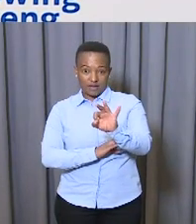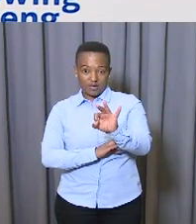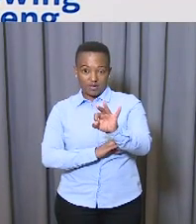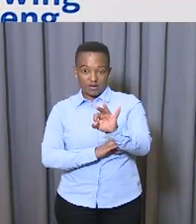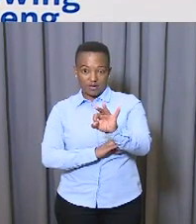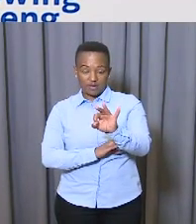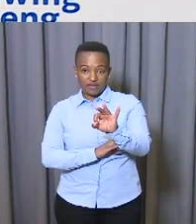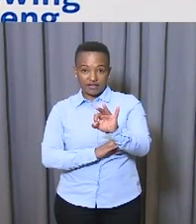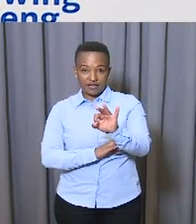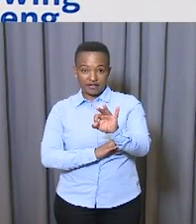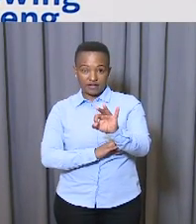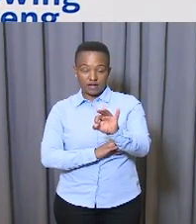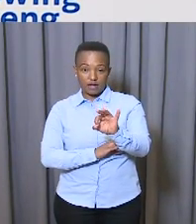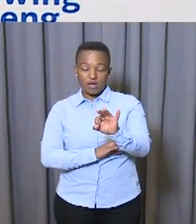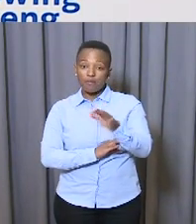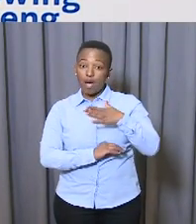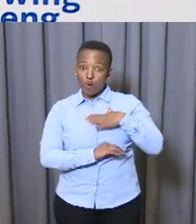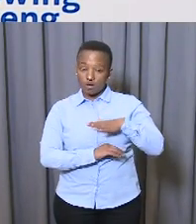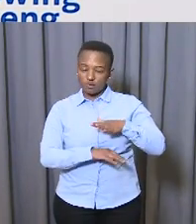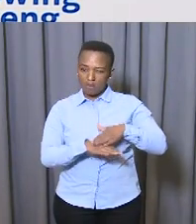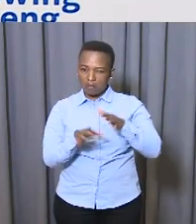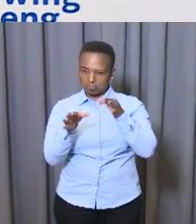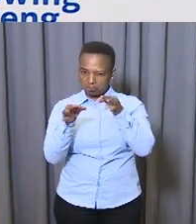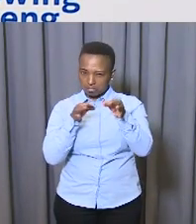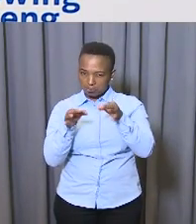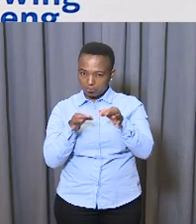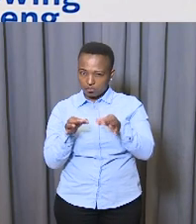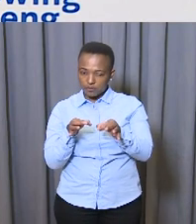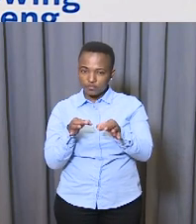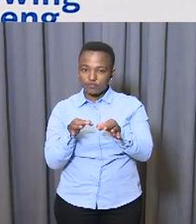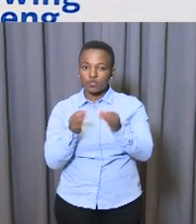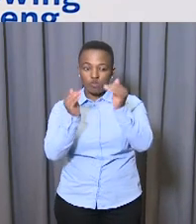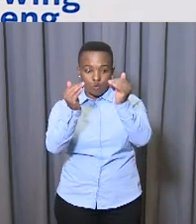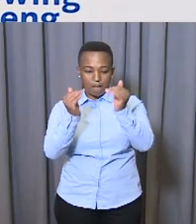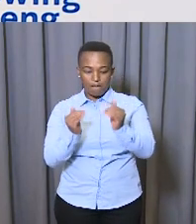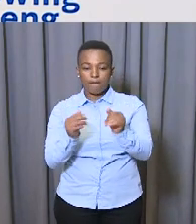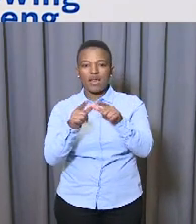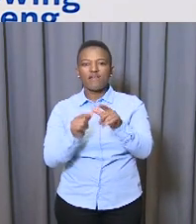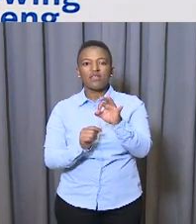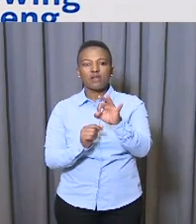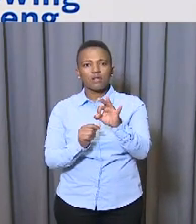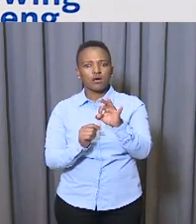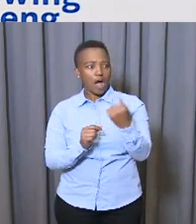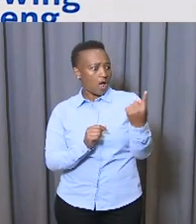three. The first thing I want to emphasize is that we will get to level three together.